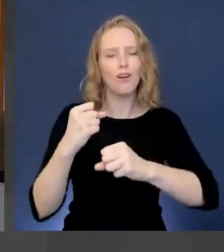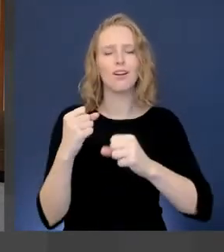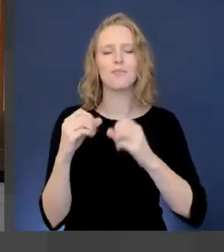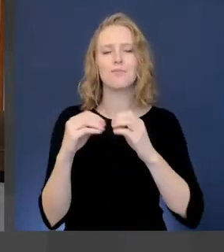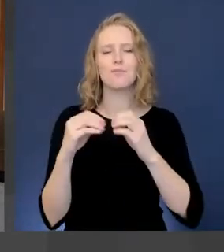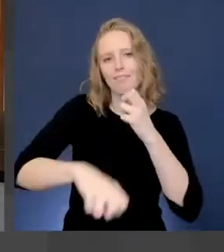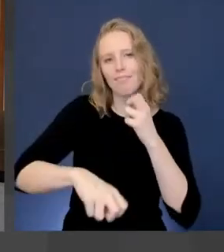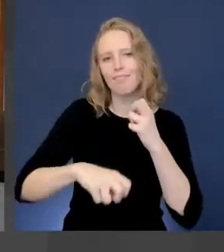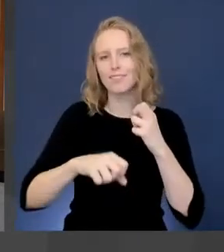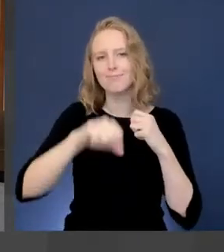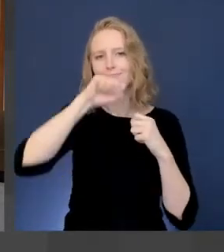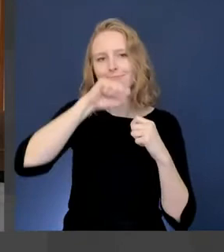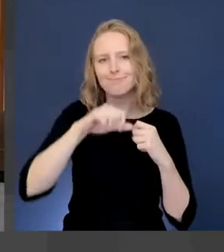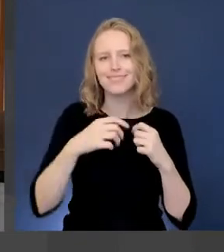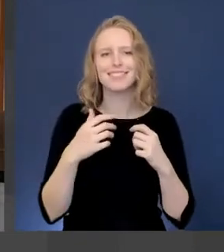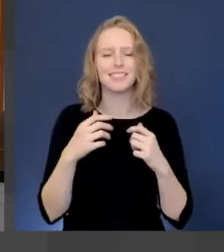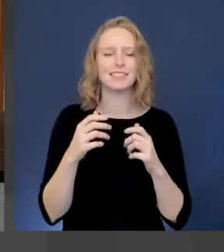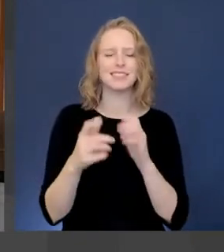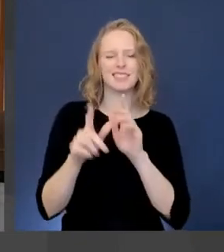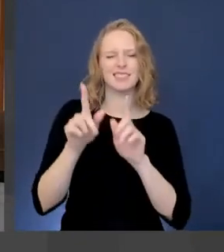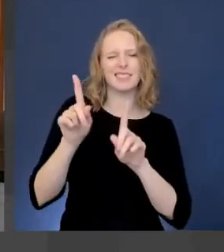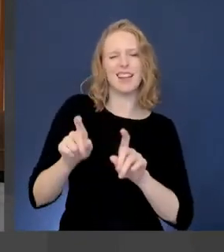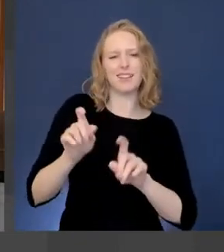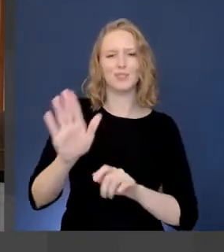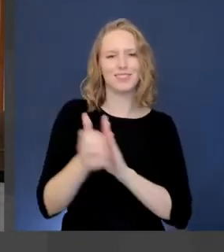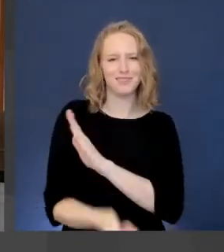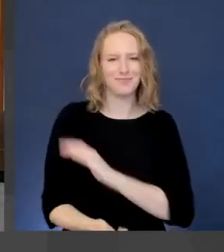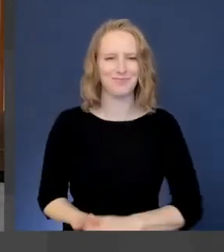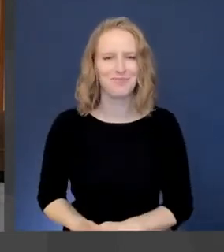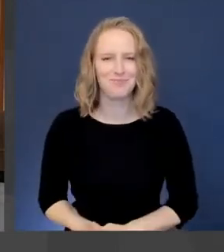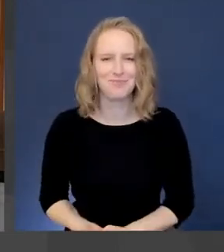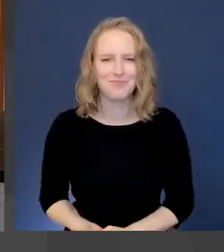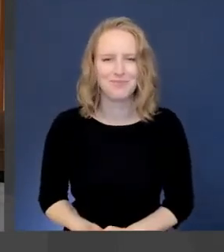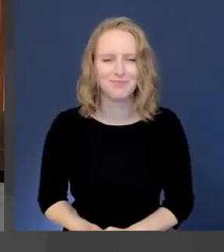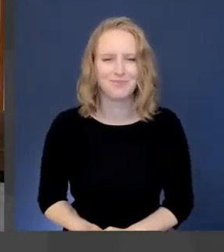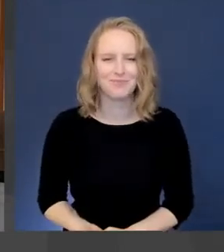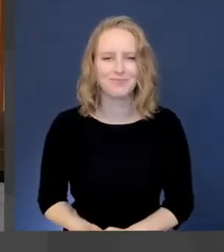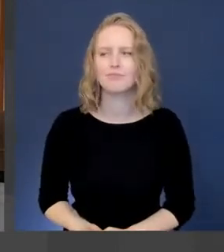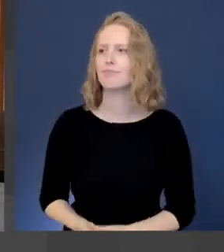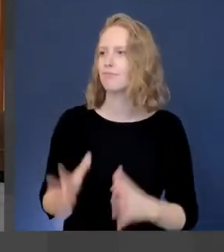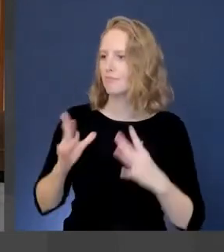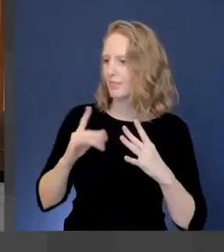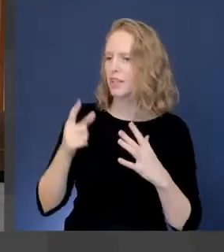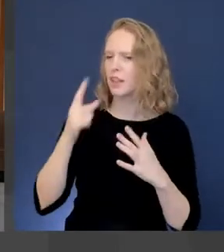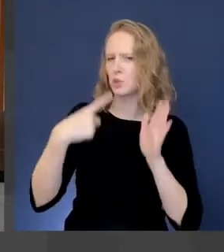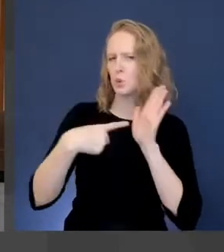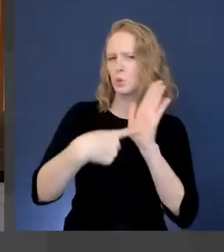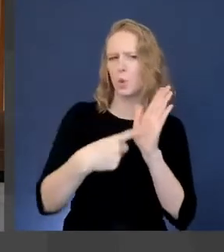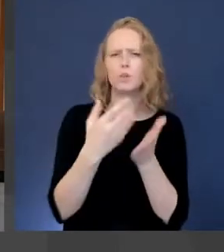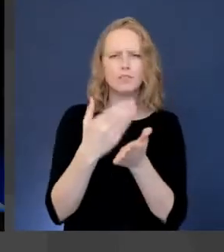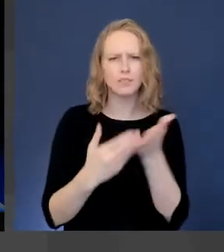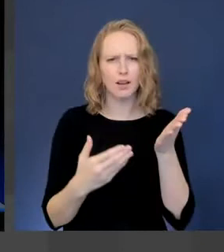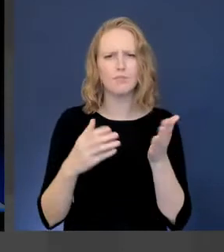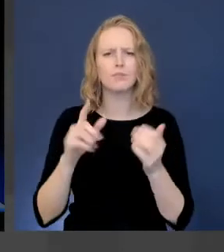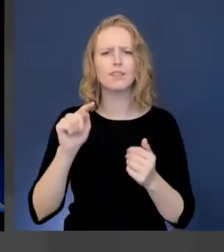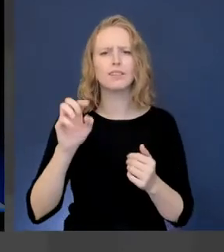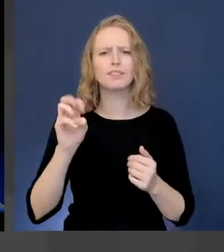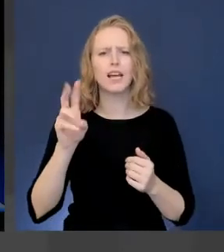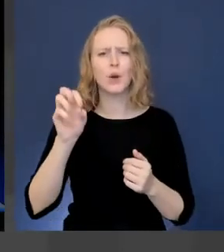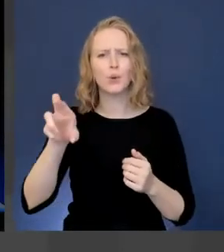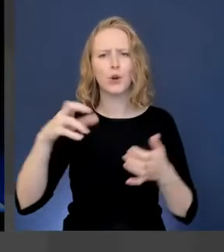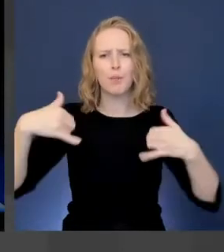That sounds really fun. So let's take a look at some live gameplay of the tower right now. And for that, we have JP. Hi,